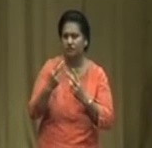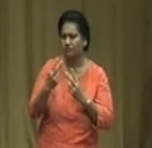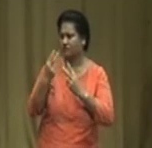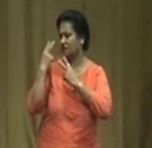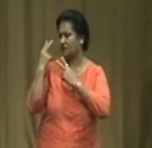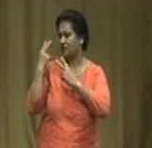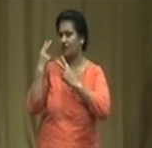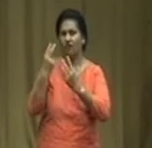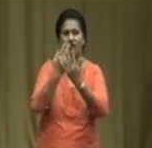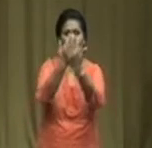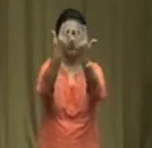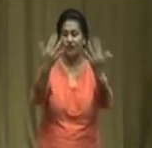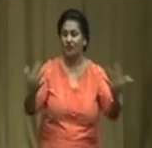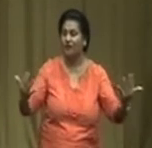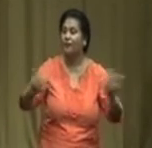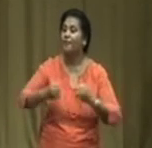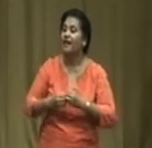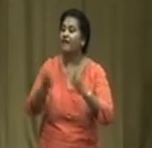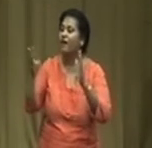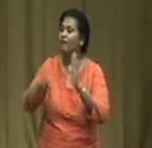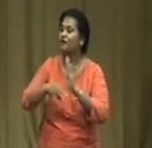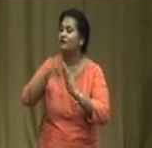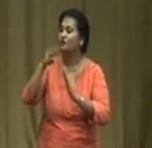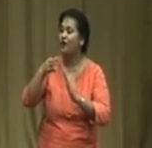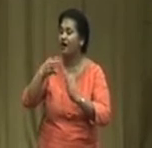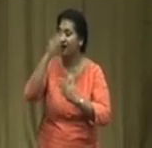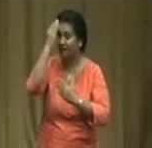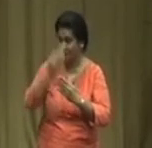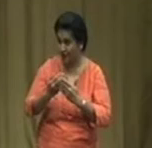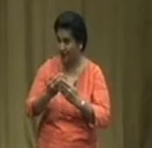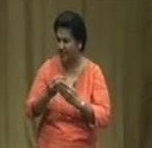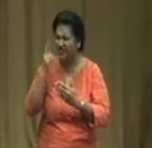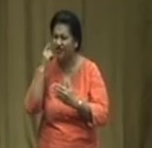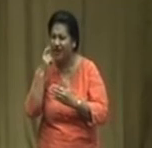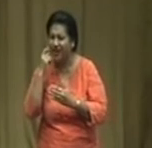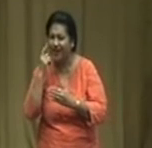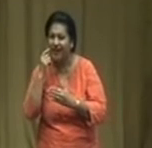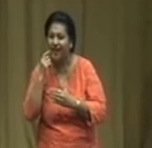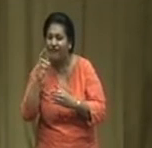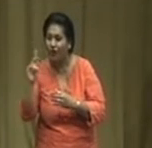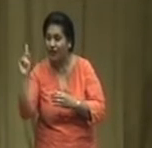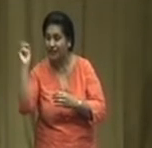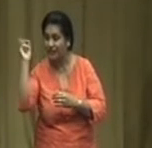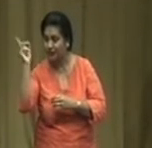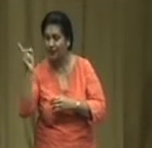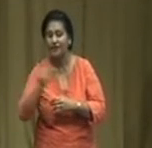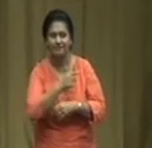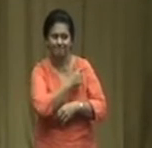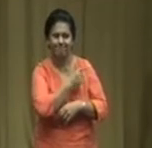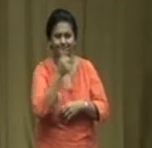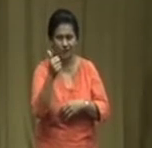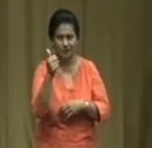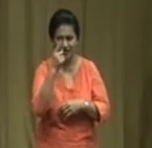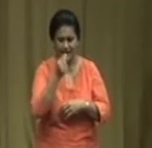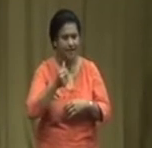target audience where mature adults are trying to assemble their first degree. This is, in fact, a very